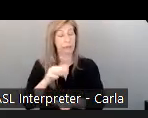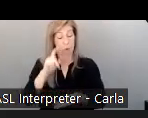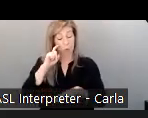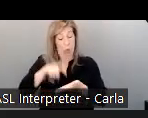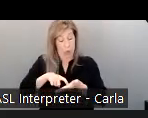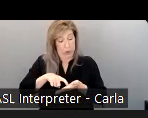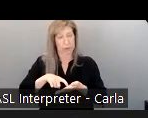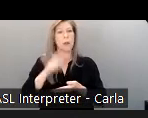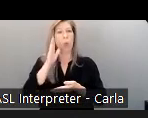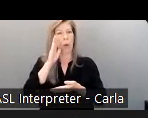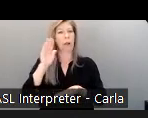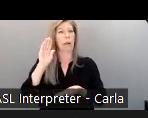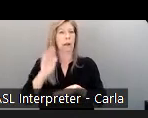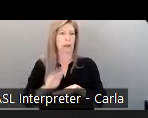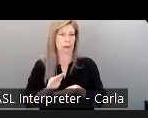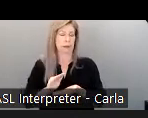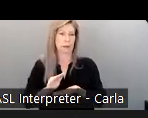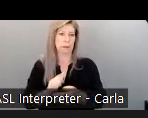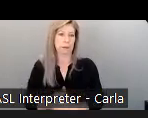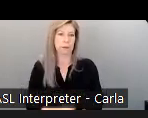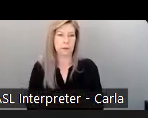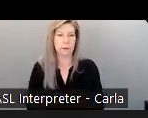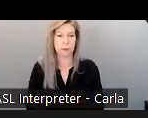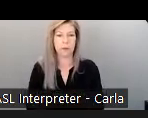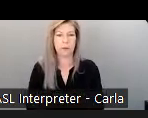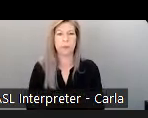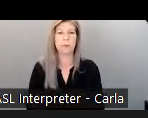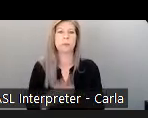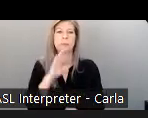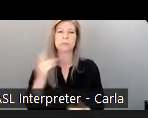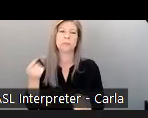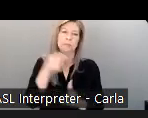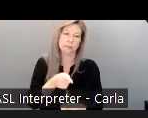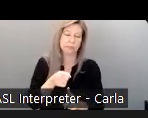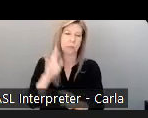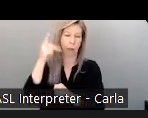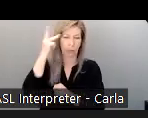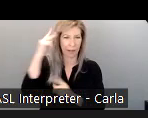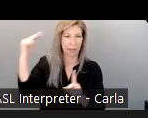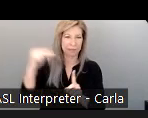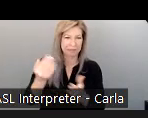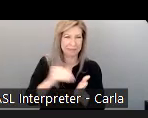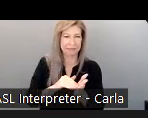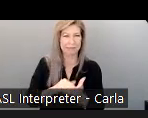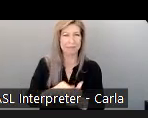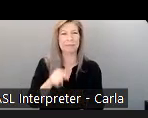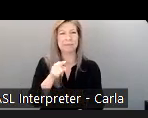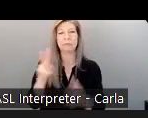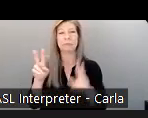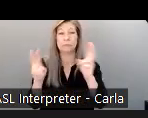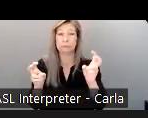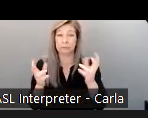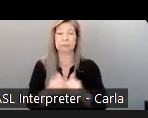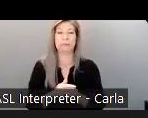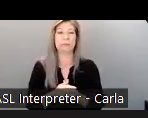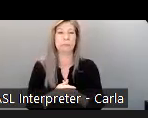So back to the political for a minute. A wonderful quote by Kai Chang Tong. Do not be fooled